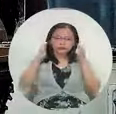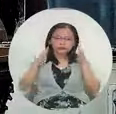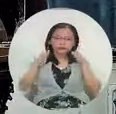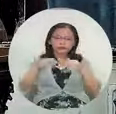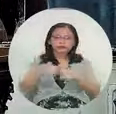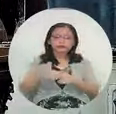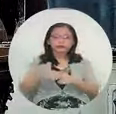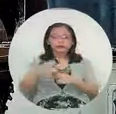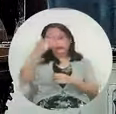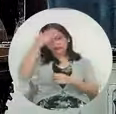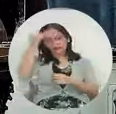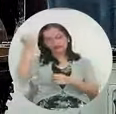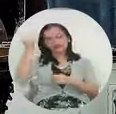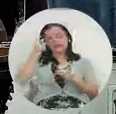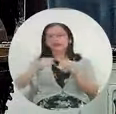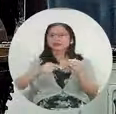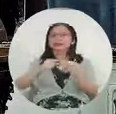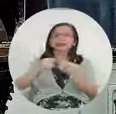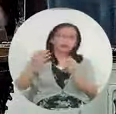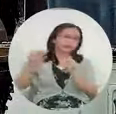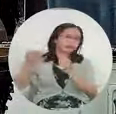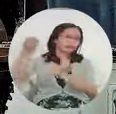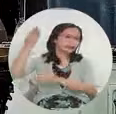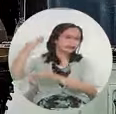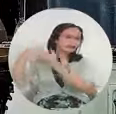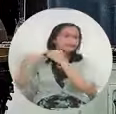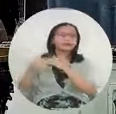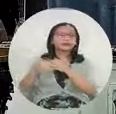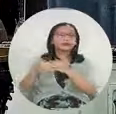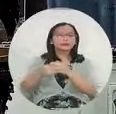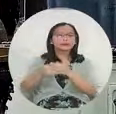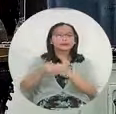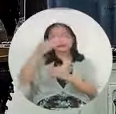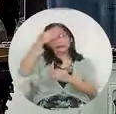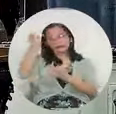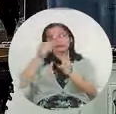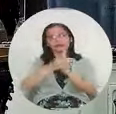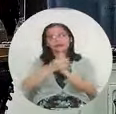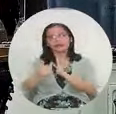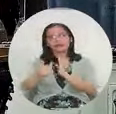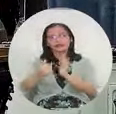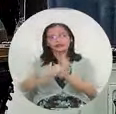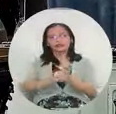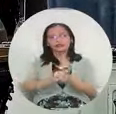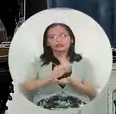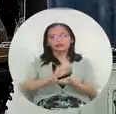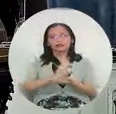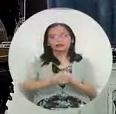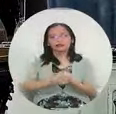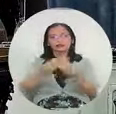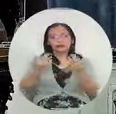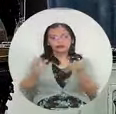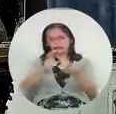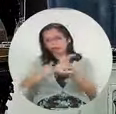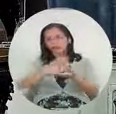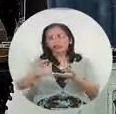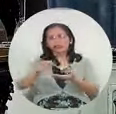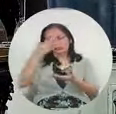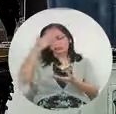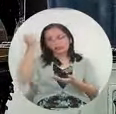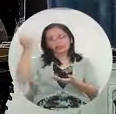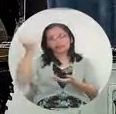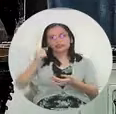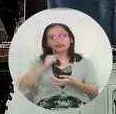yesterday. Kalimutan ang imong abilidad. Kalimti ang imong education. Kalimti ang imong health.